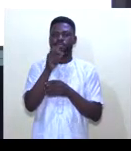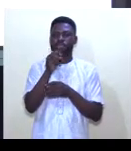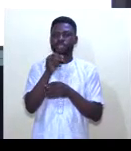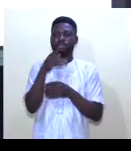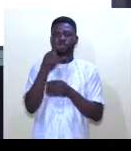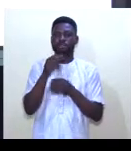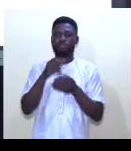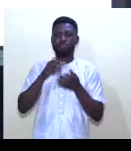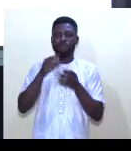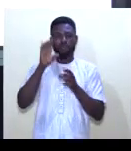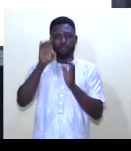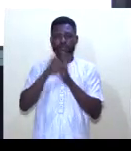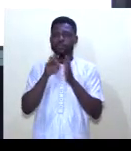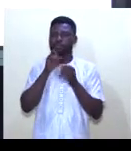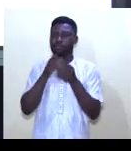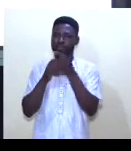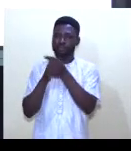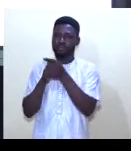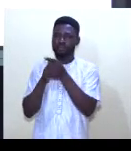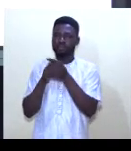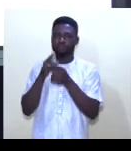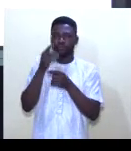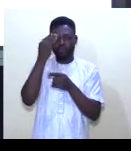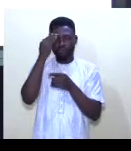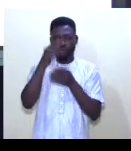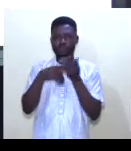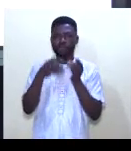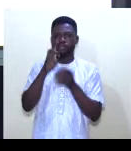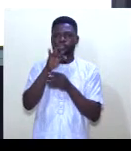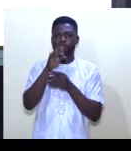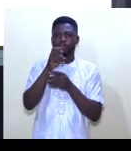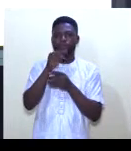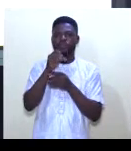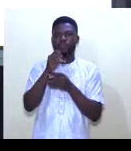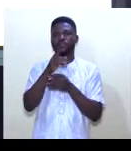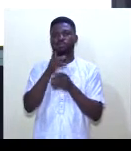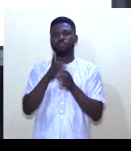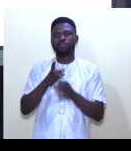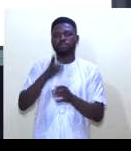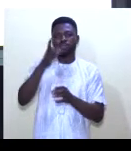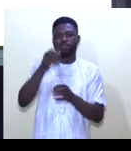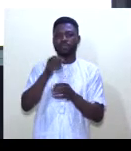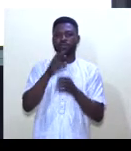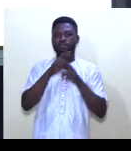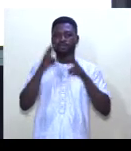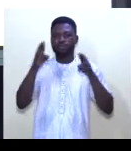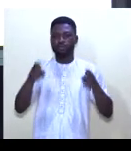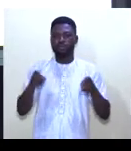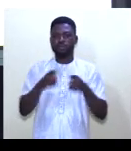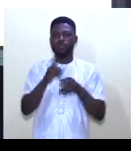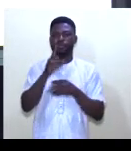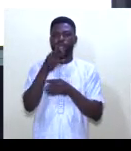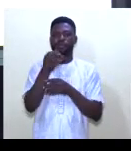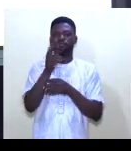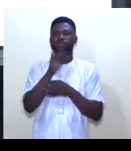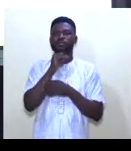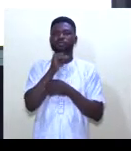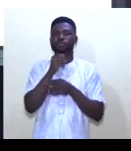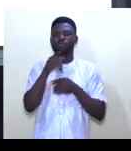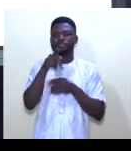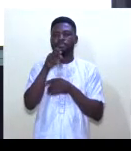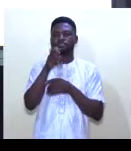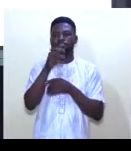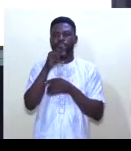Now the pictures are not here on purpose. So you know what a cube is: a cuboid, a cylinder, a rectangle. One of them is